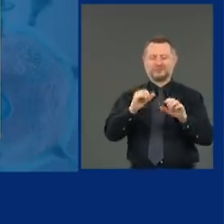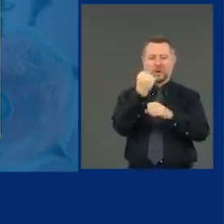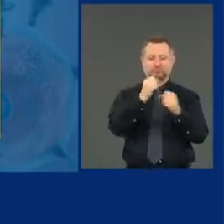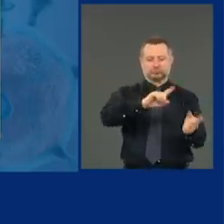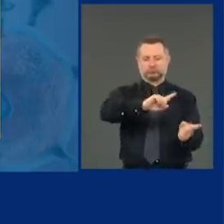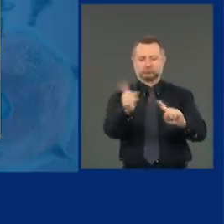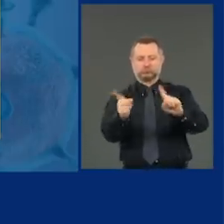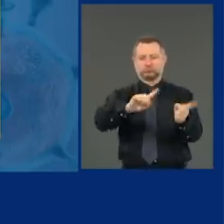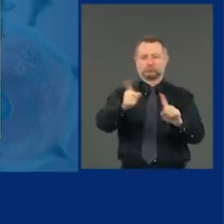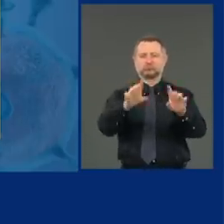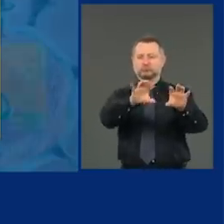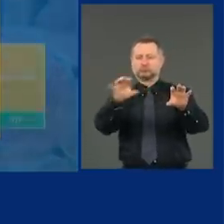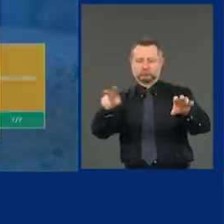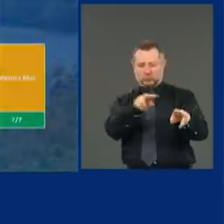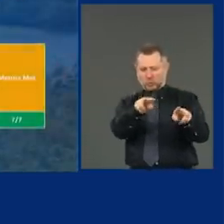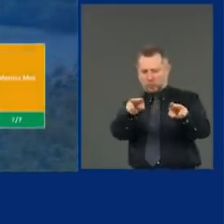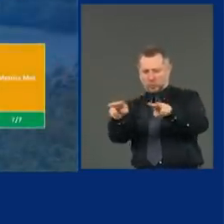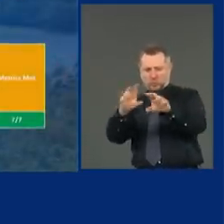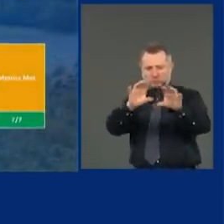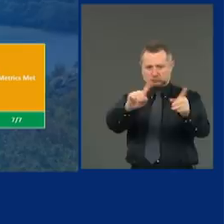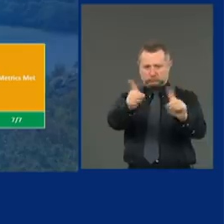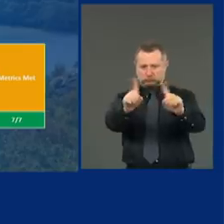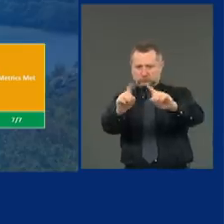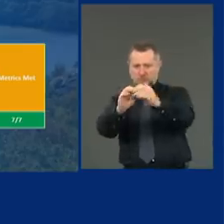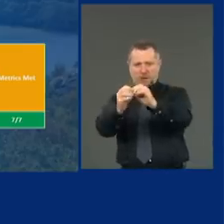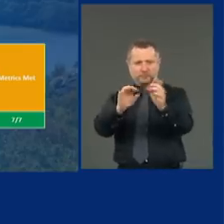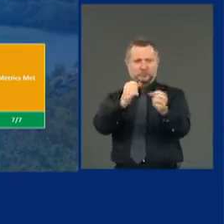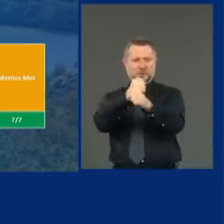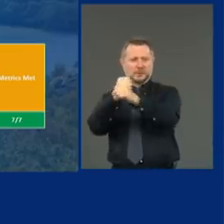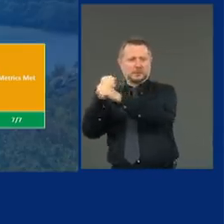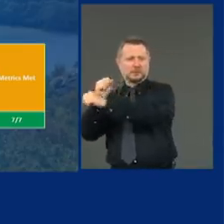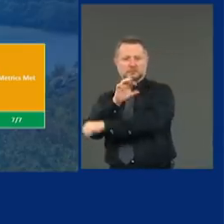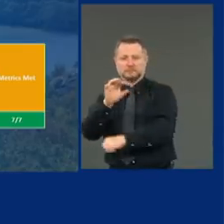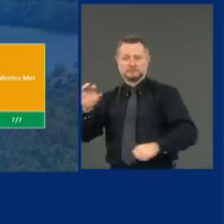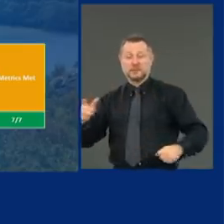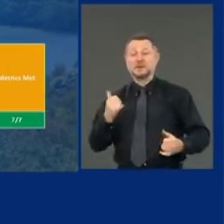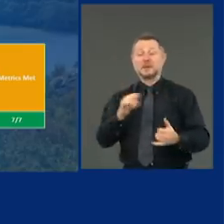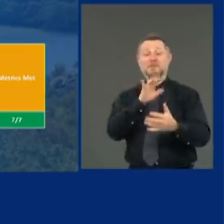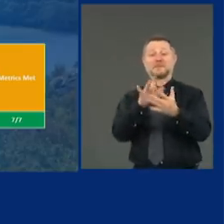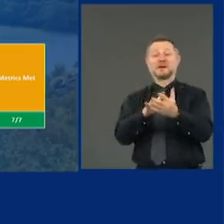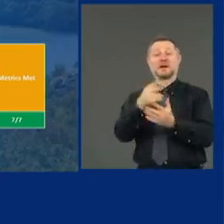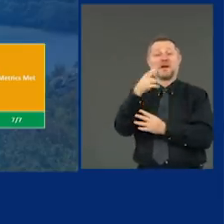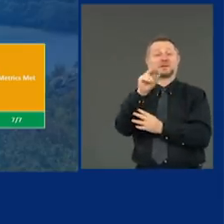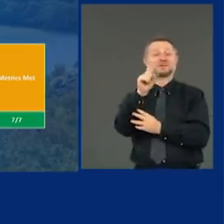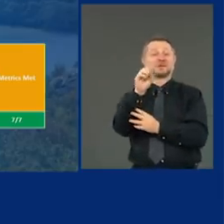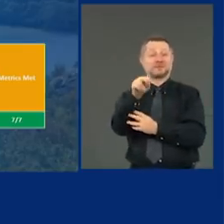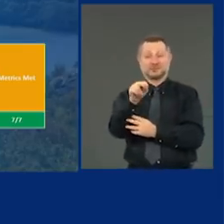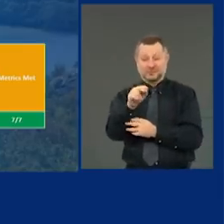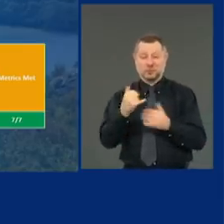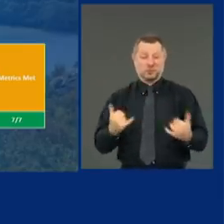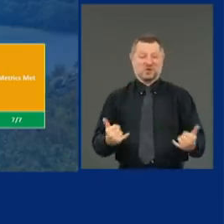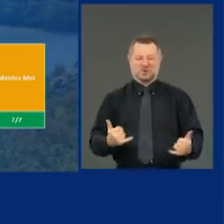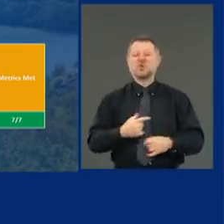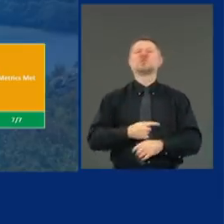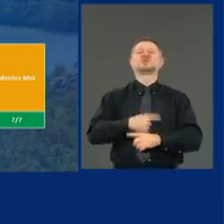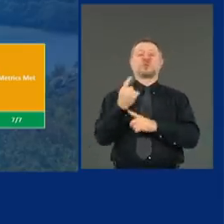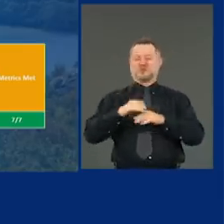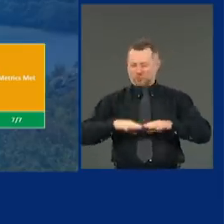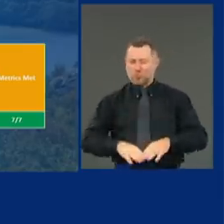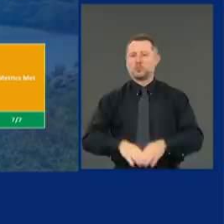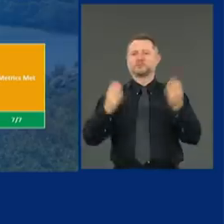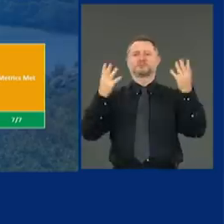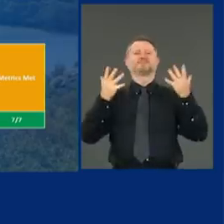we're doing is gauged by the numbers. Mid-Hudson opens today. They met all